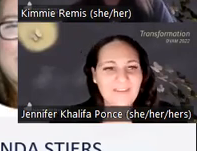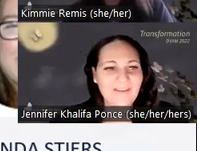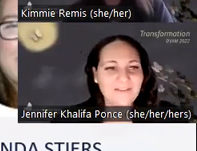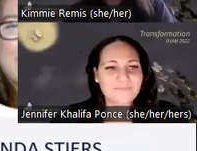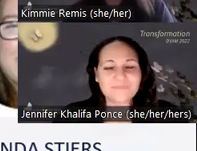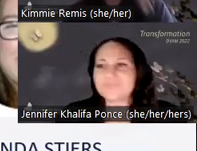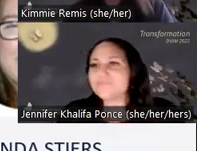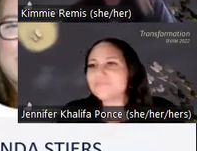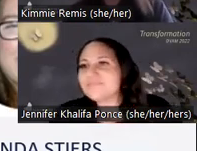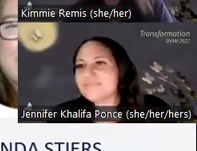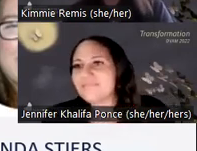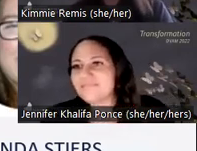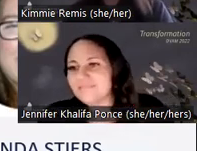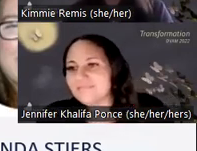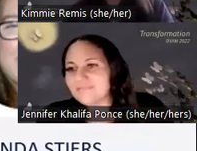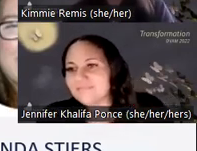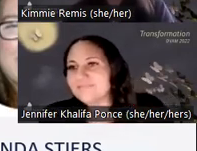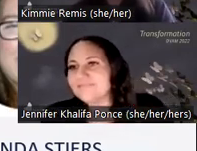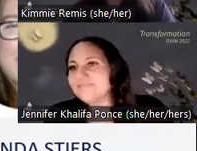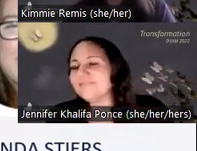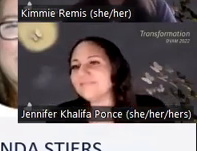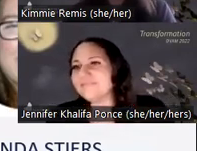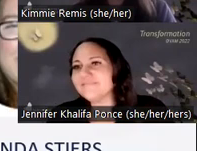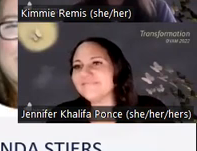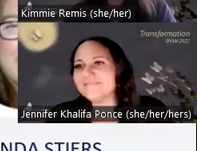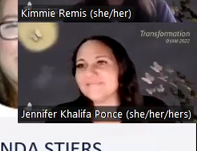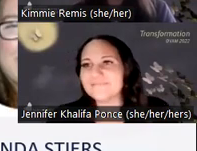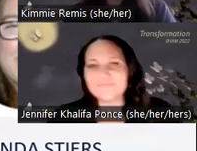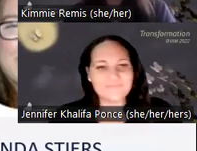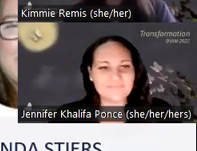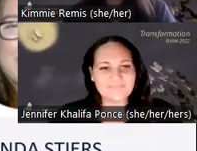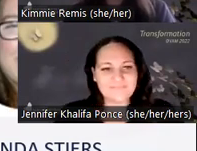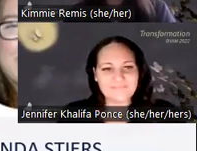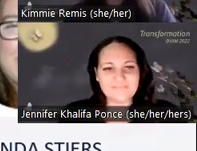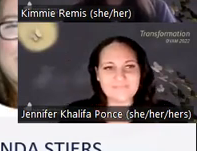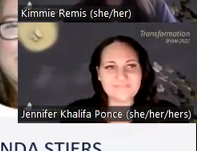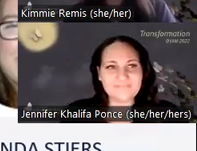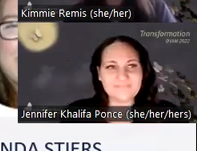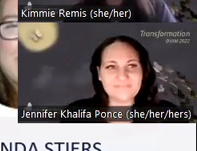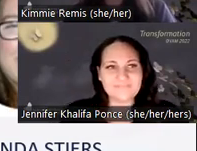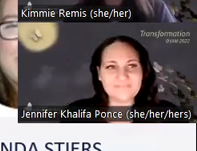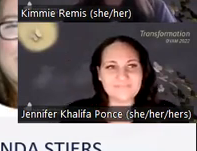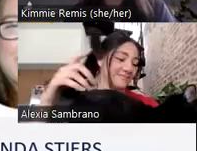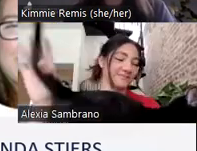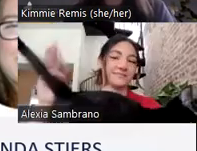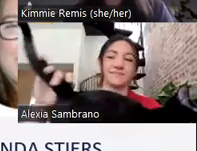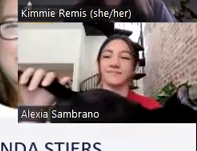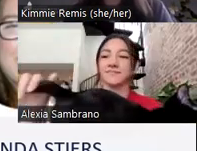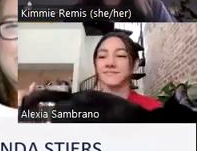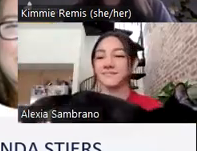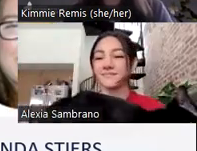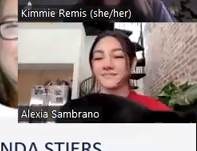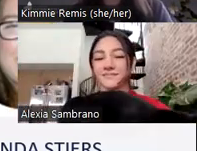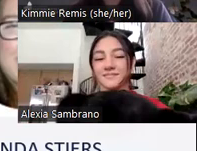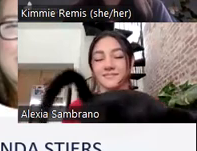Welcome. Thank you, team. Appreciate your support this morning. So we're going to go ahead and get started.